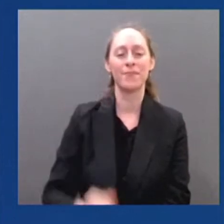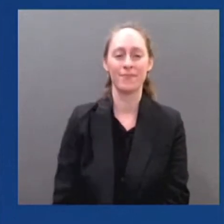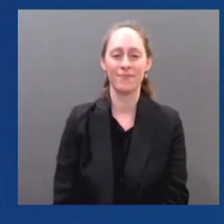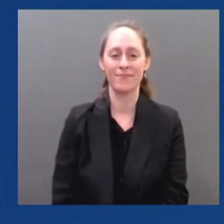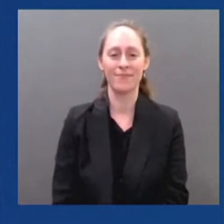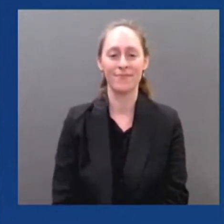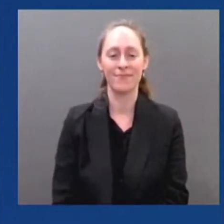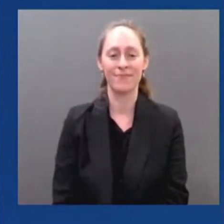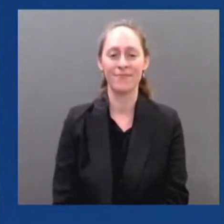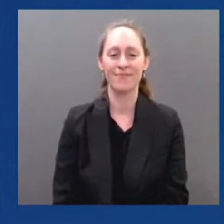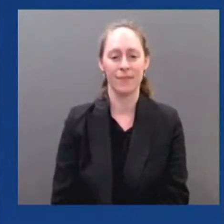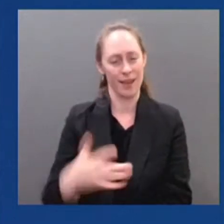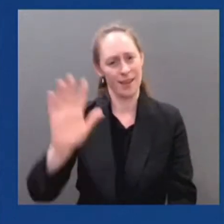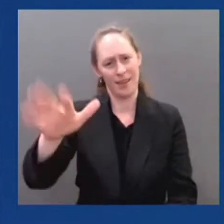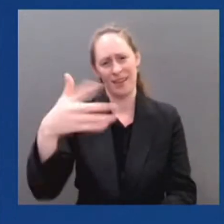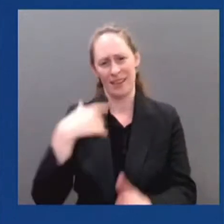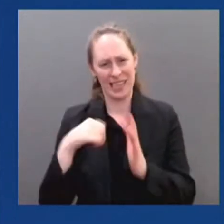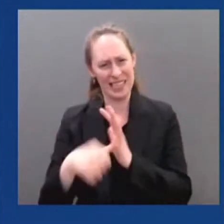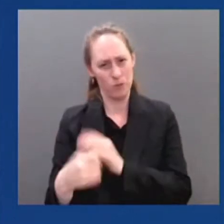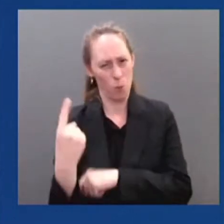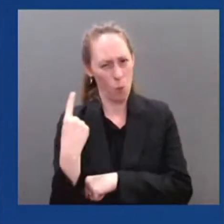we can. Cheryl Stolberg, New York Times.